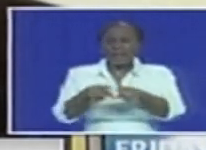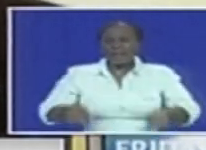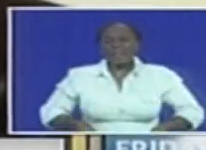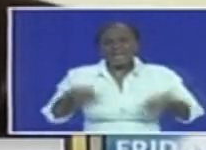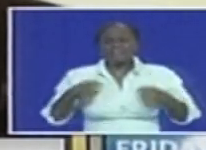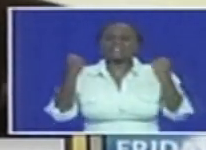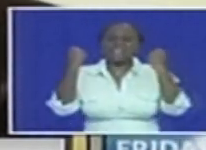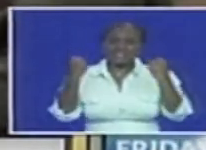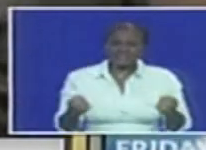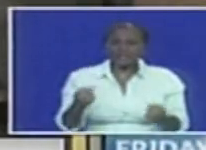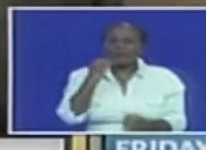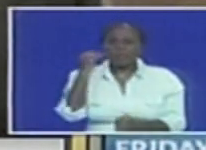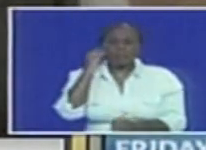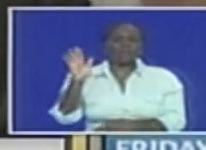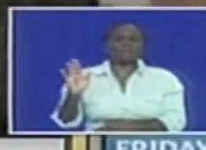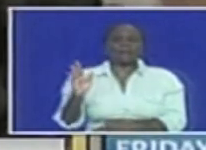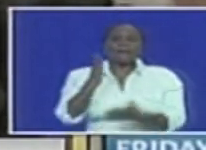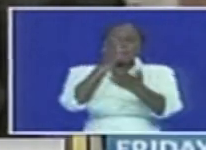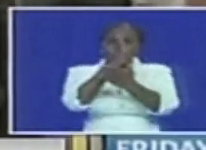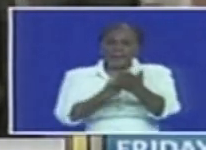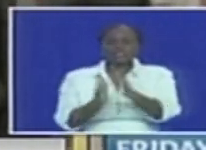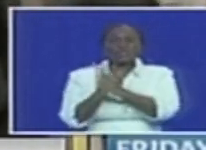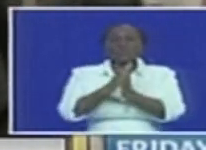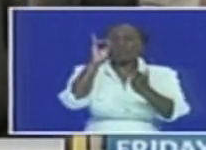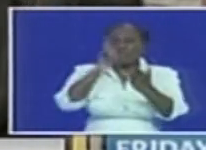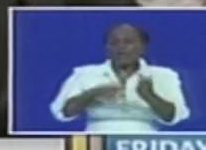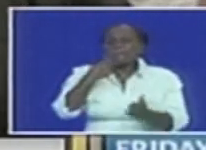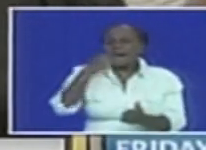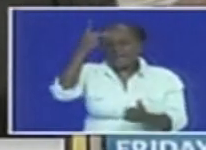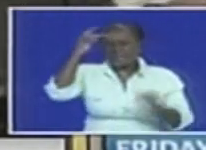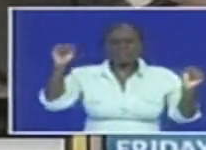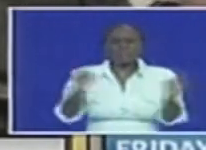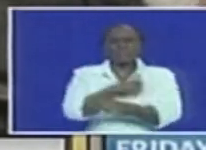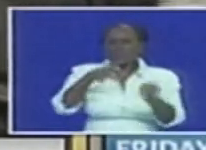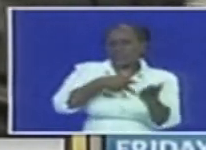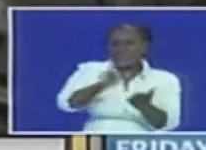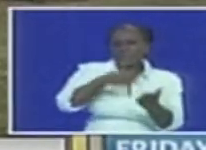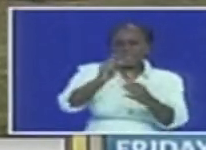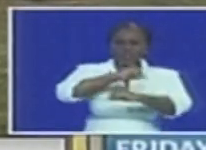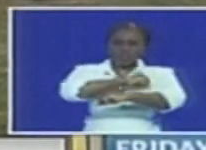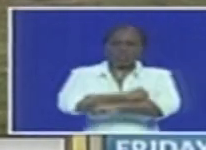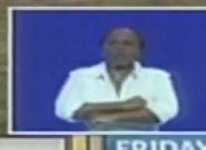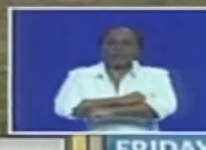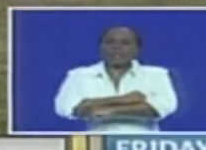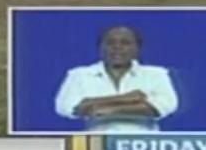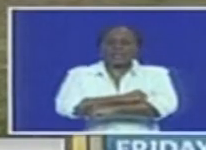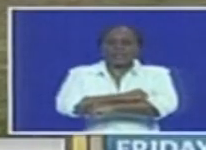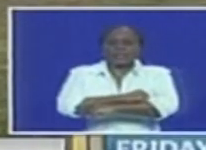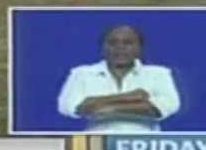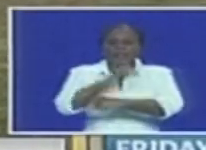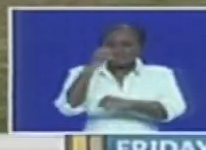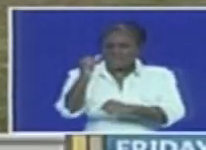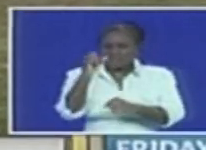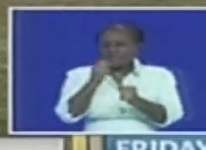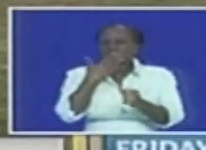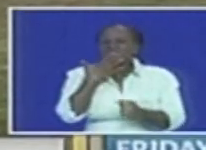ngumu kule nyumbani. Part of the story is that their parents could not afford to pay their school fees, averaging